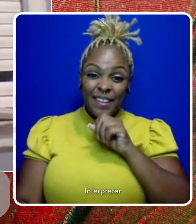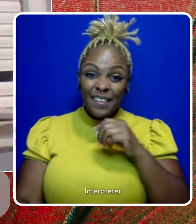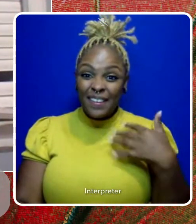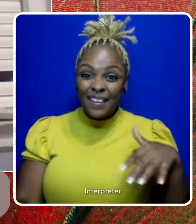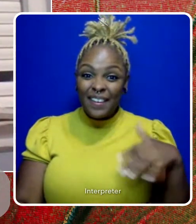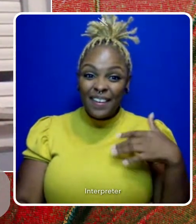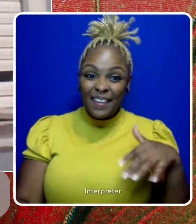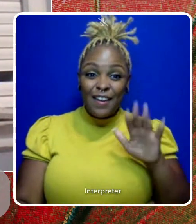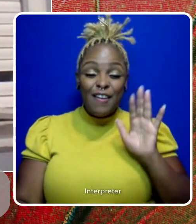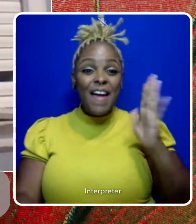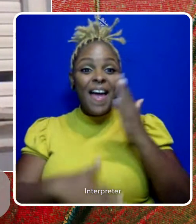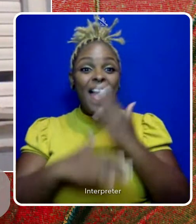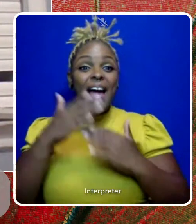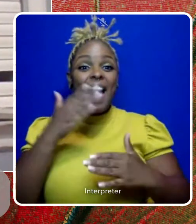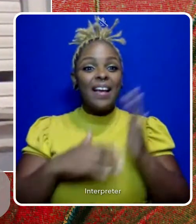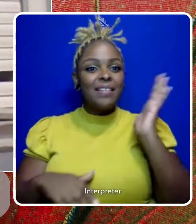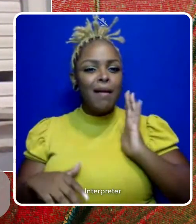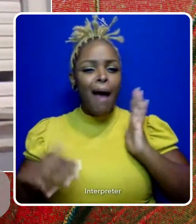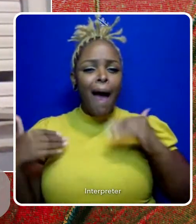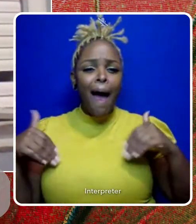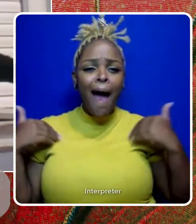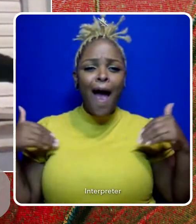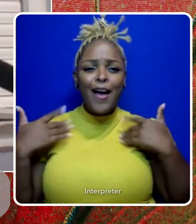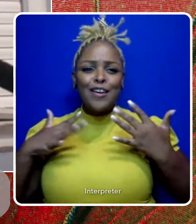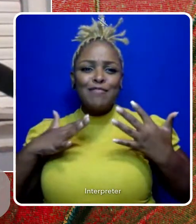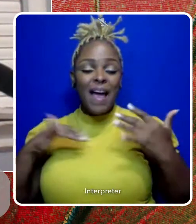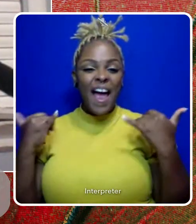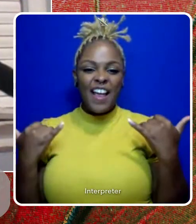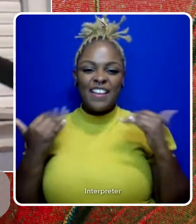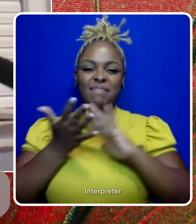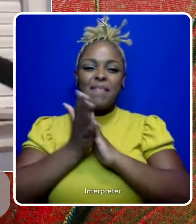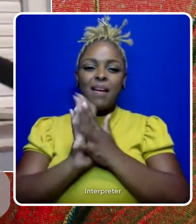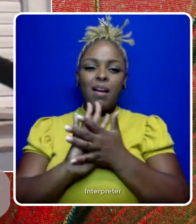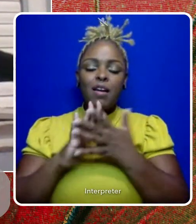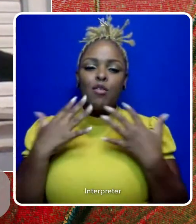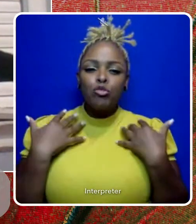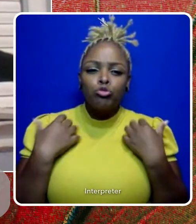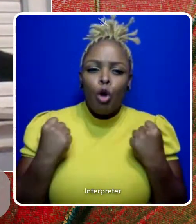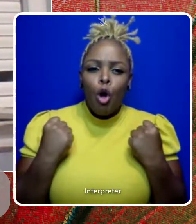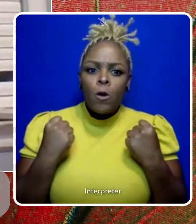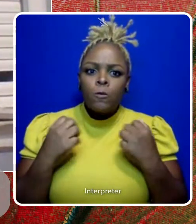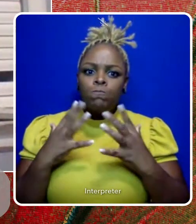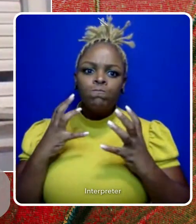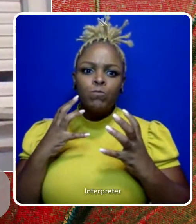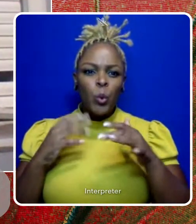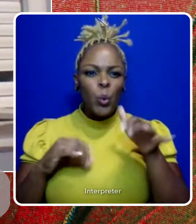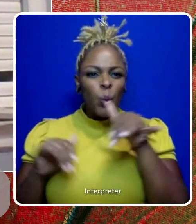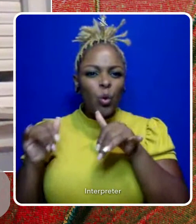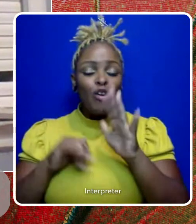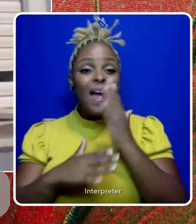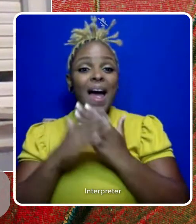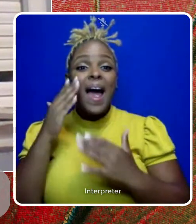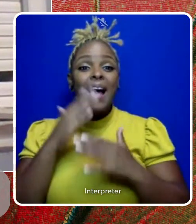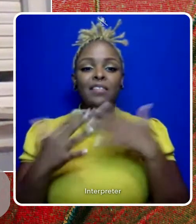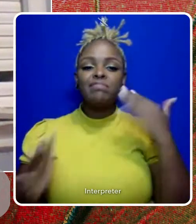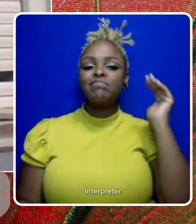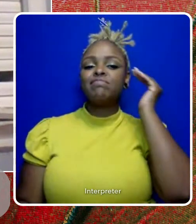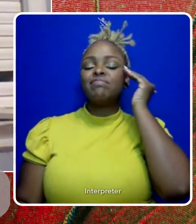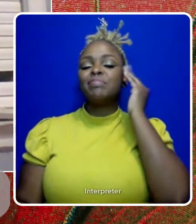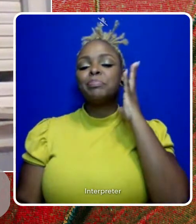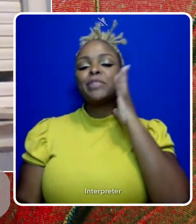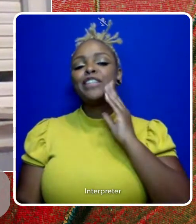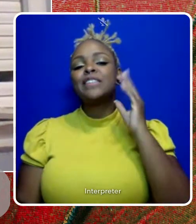now strong, her hands know a lifetime of pain, of white burning perms and hot